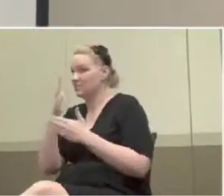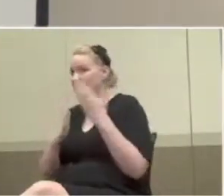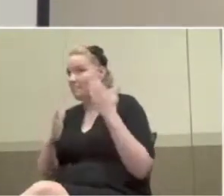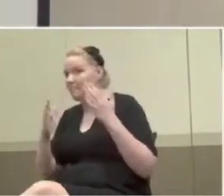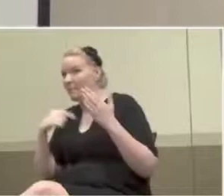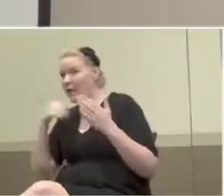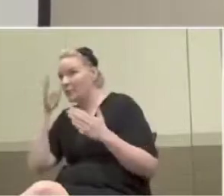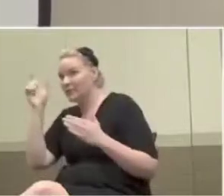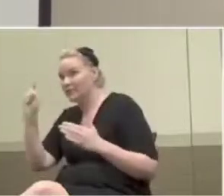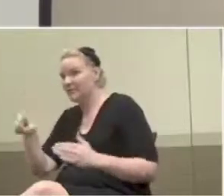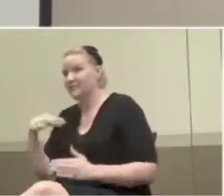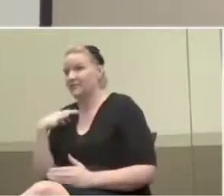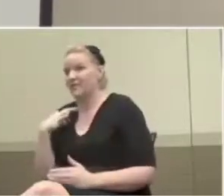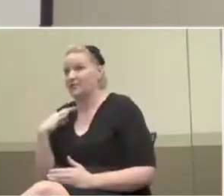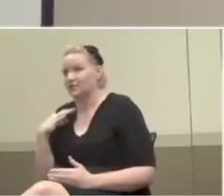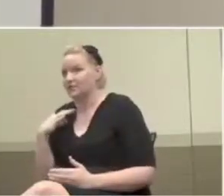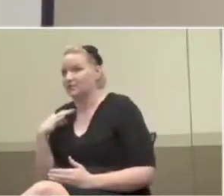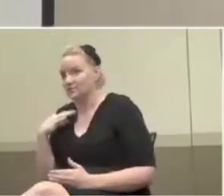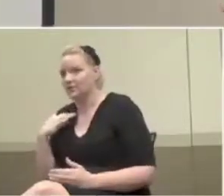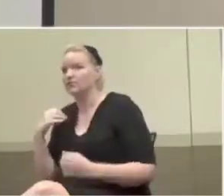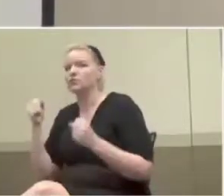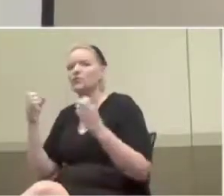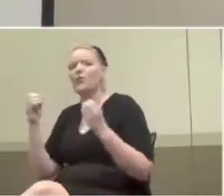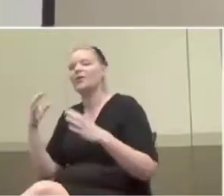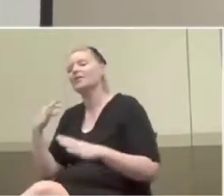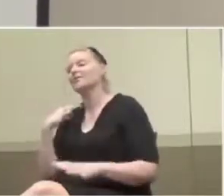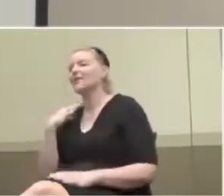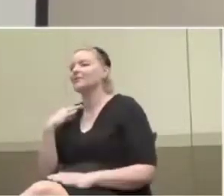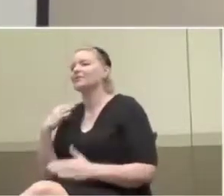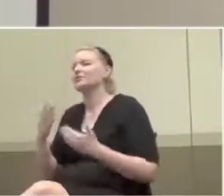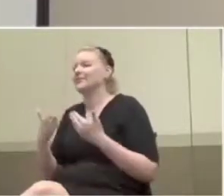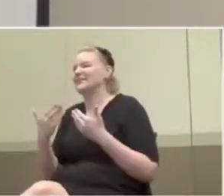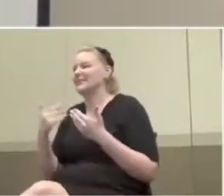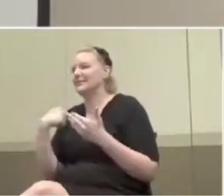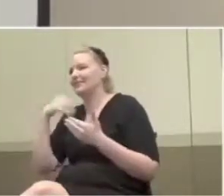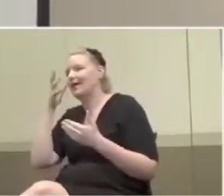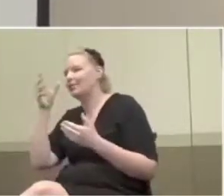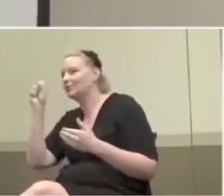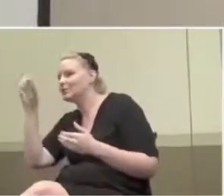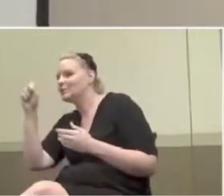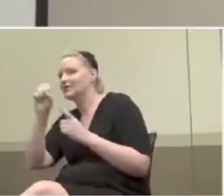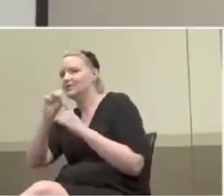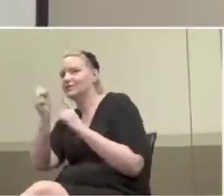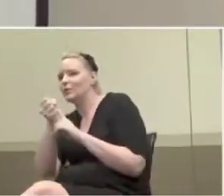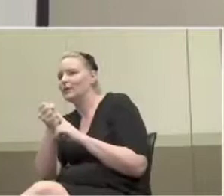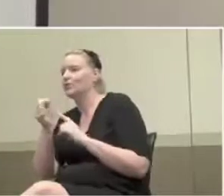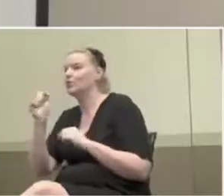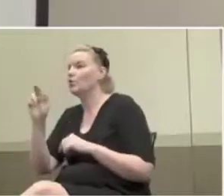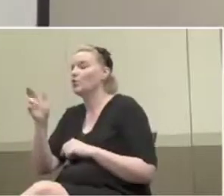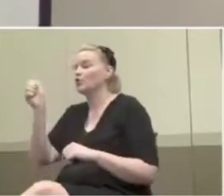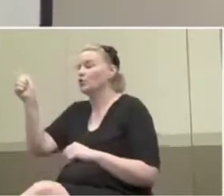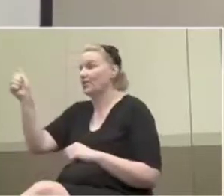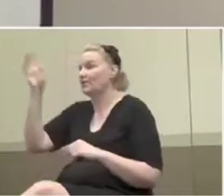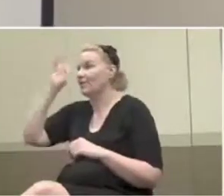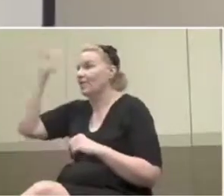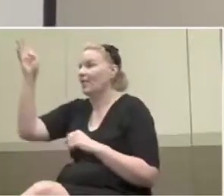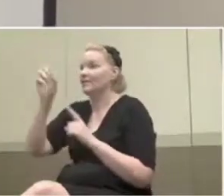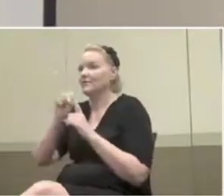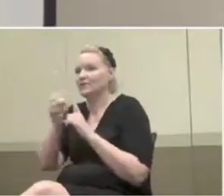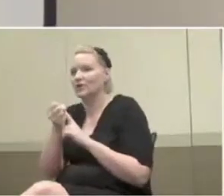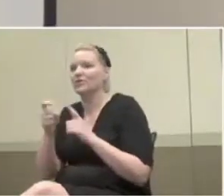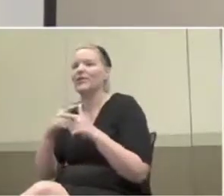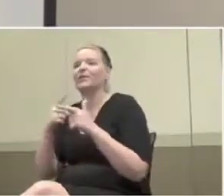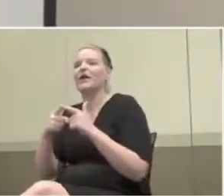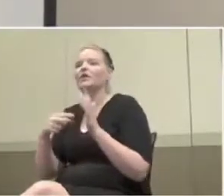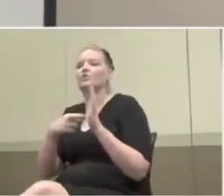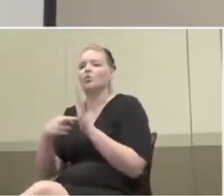volunteers. So the volunteer thing is pretty easy. I give you a scenario, or you create a scenario, and then you'll role play it